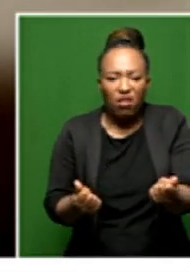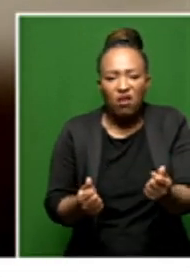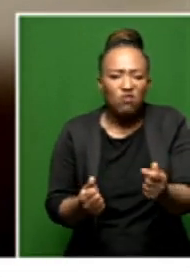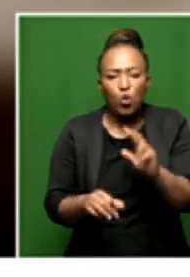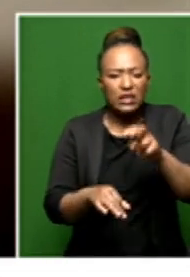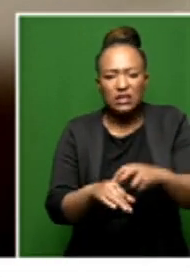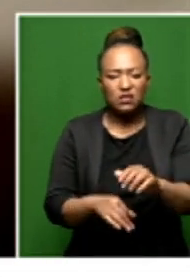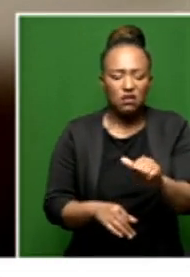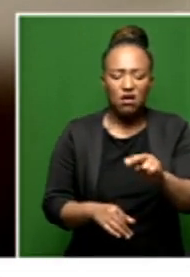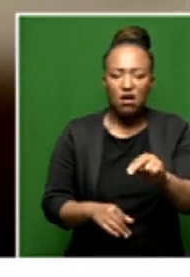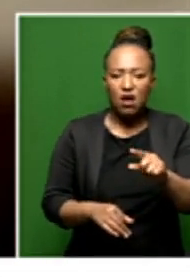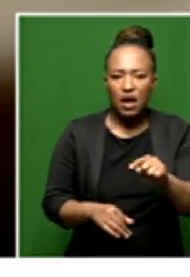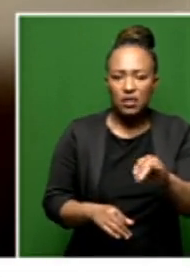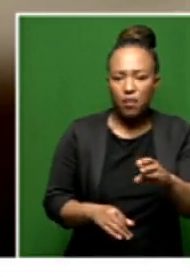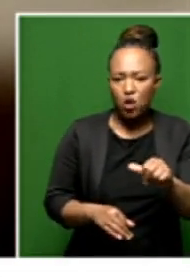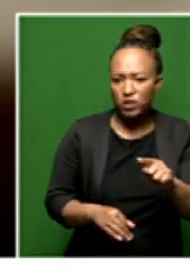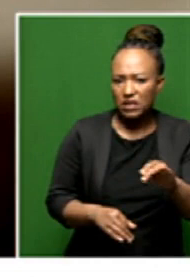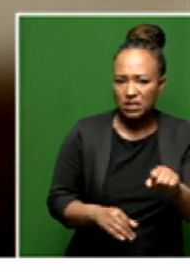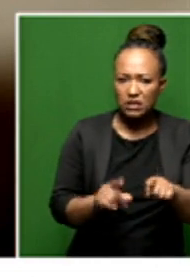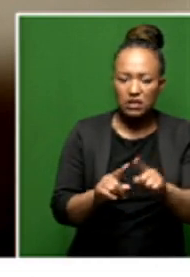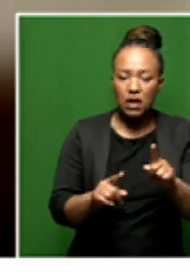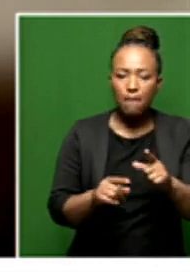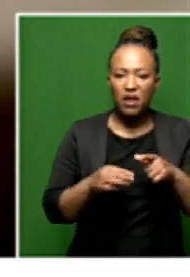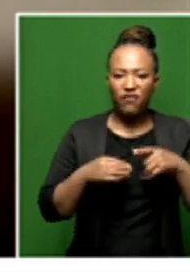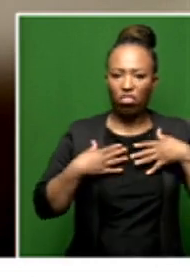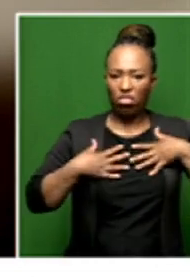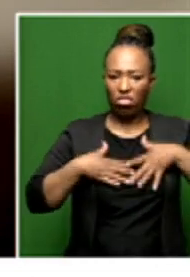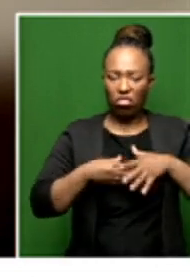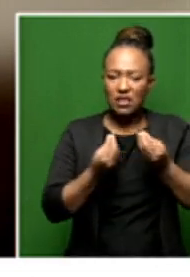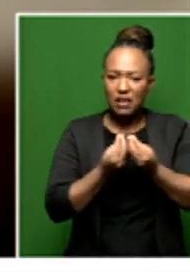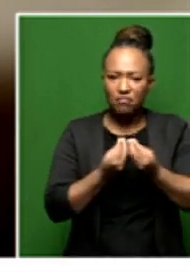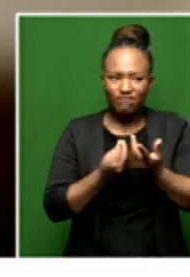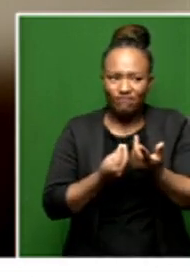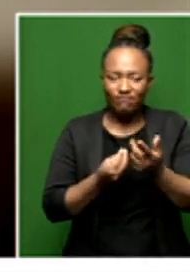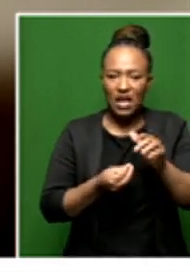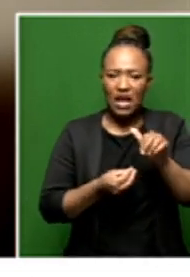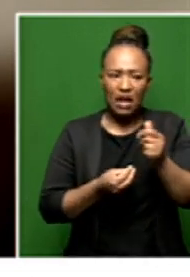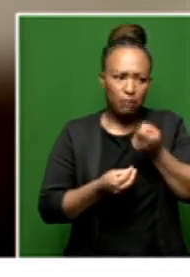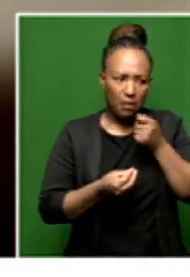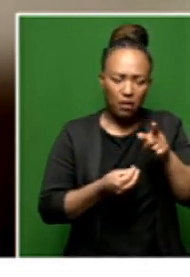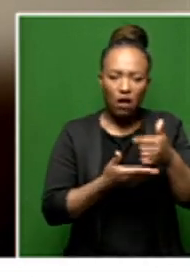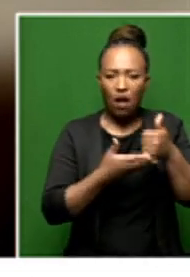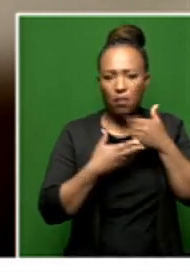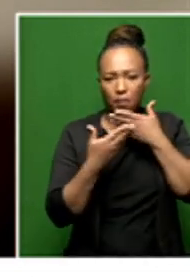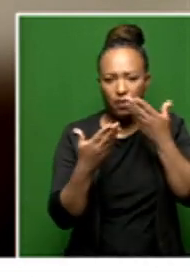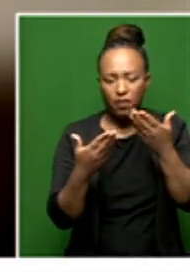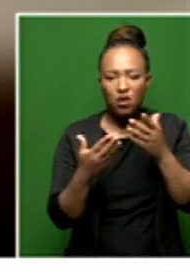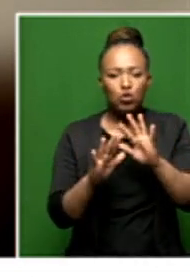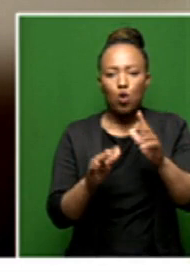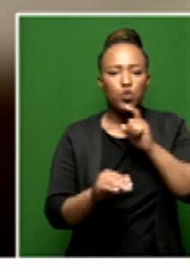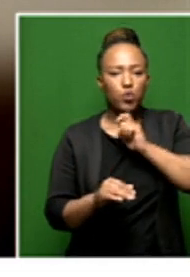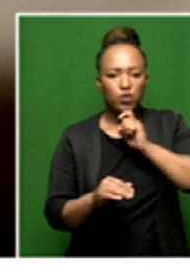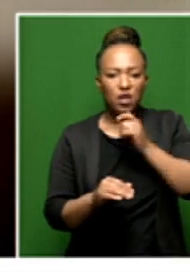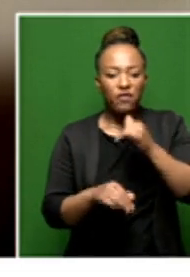has a viral cause, antibiotics won't make any difference. So don't use antibiotics unless